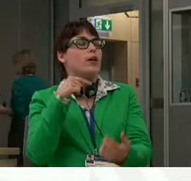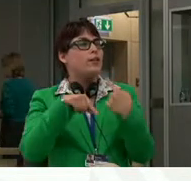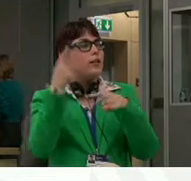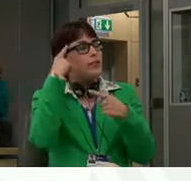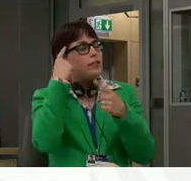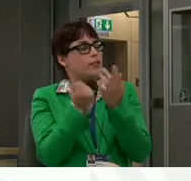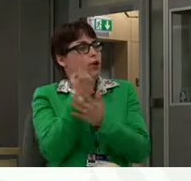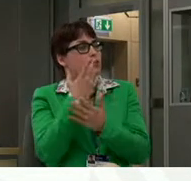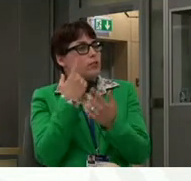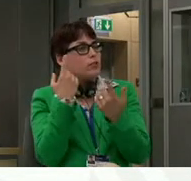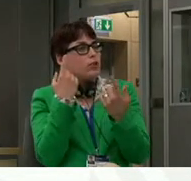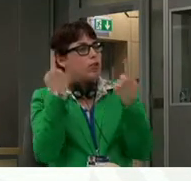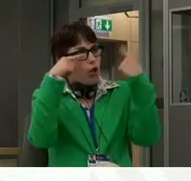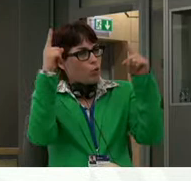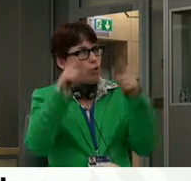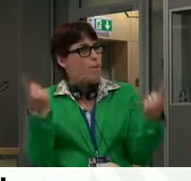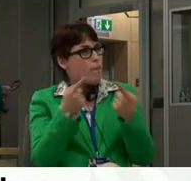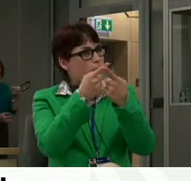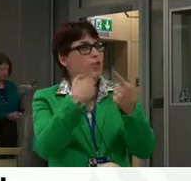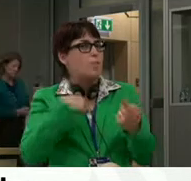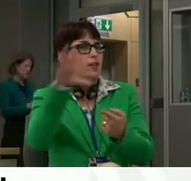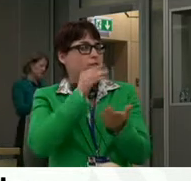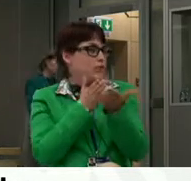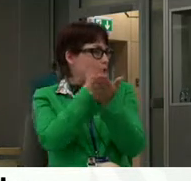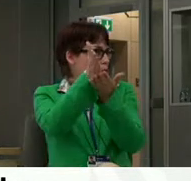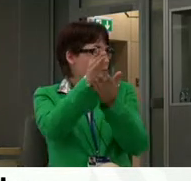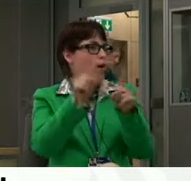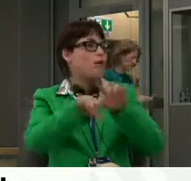symbols equal those growth,